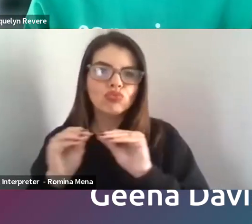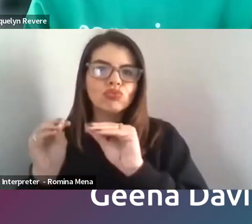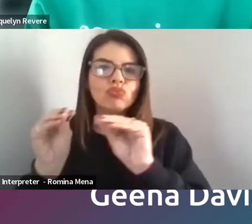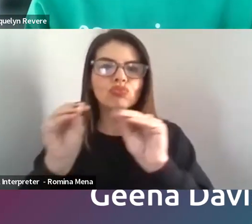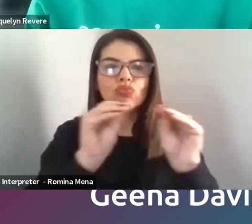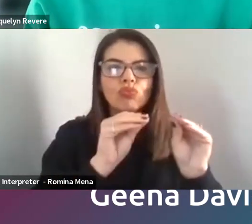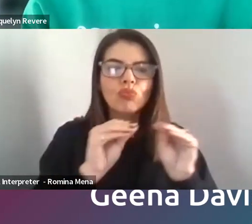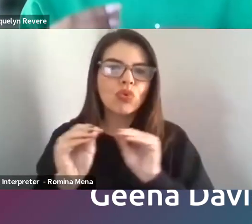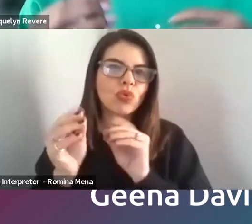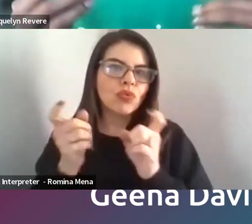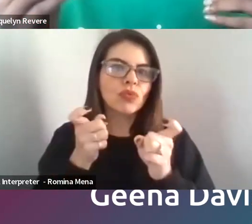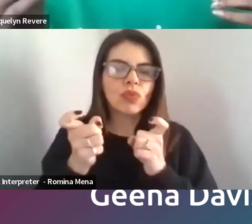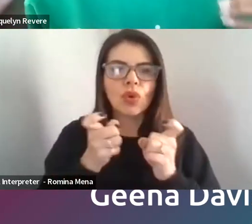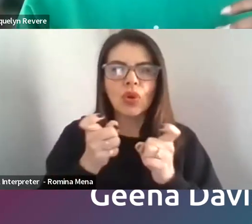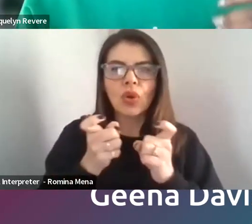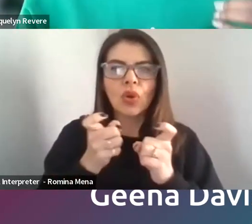maneuver